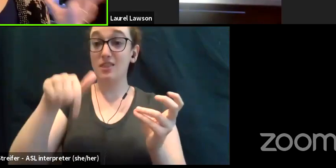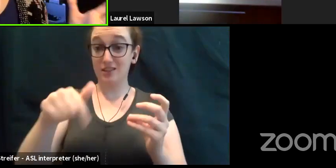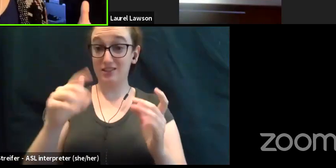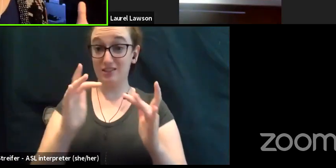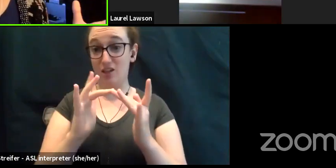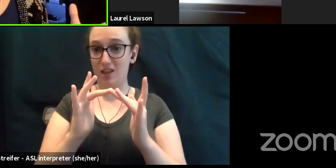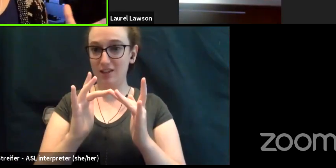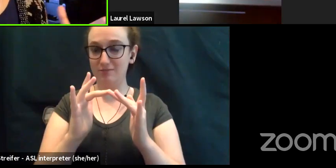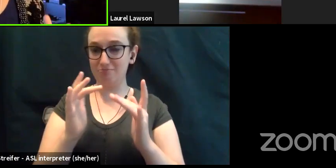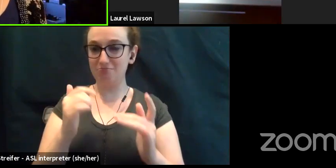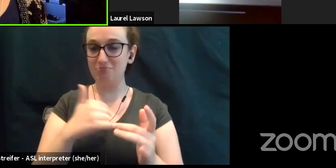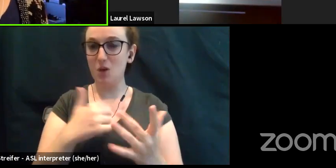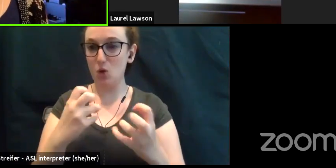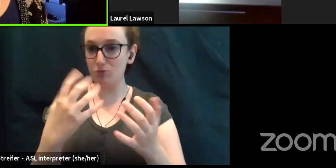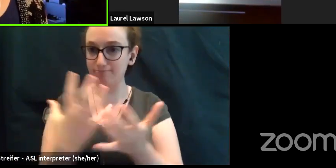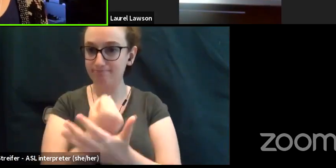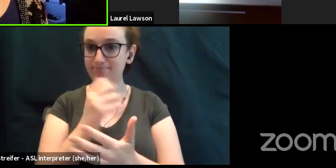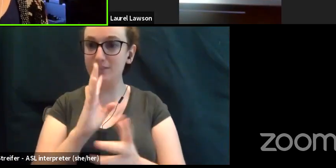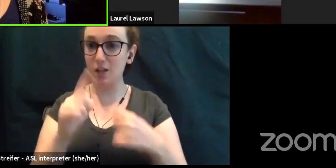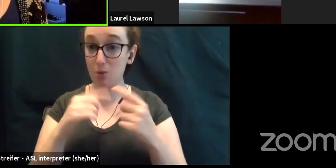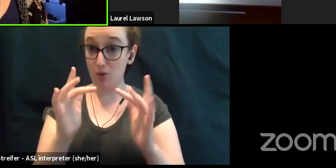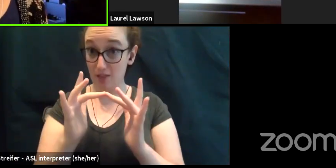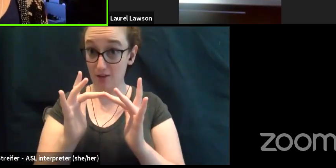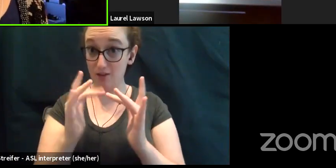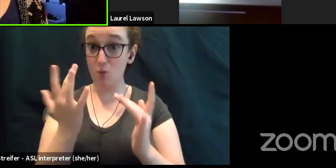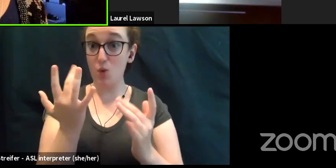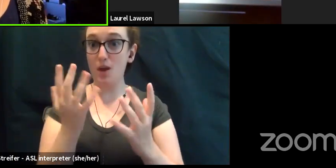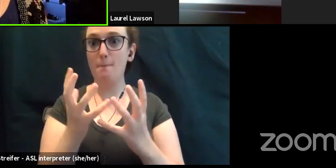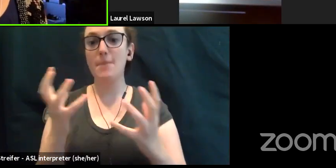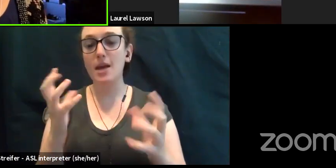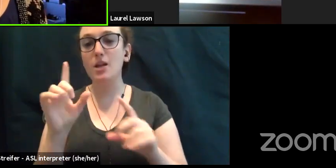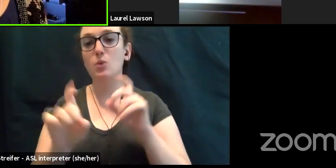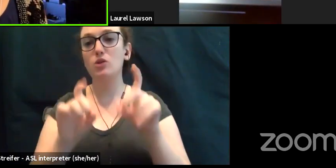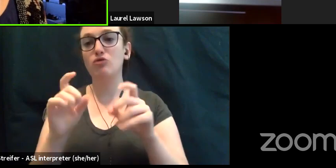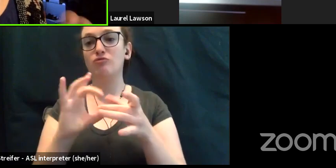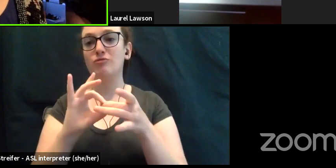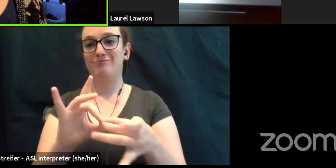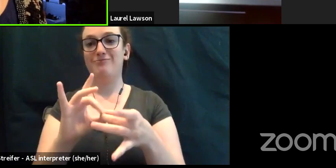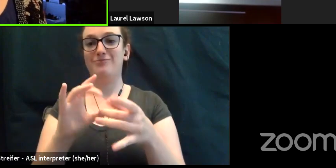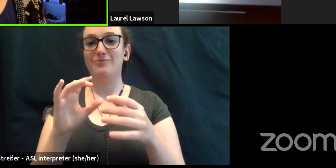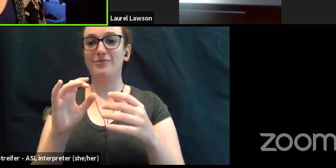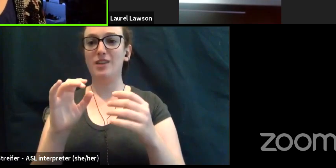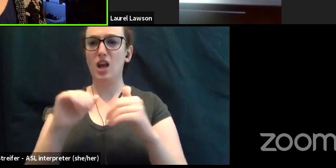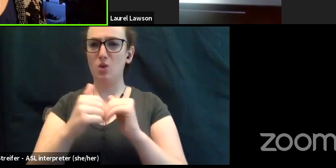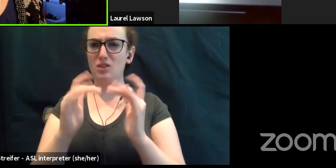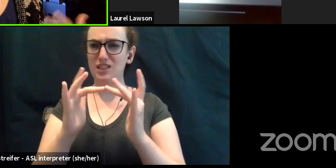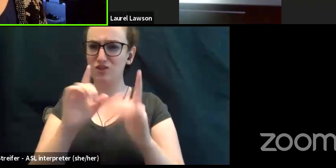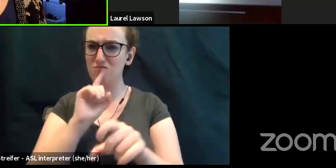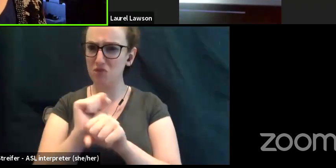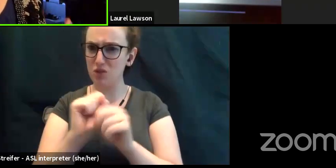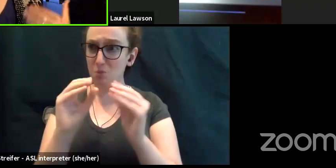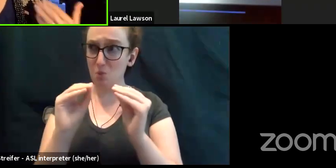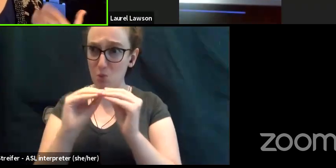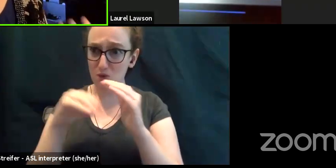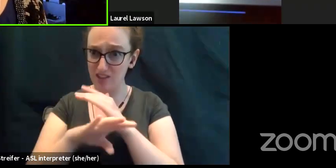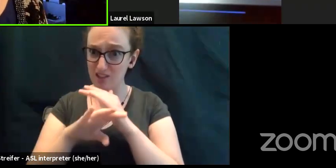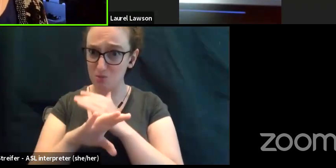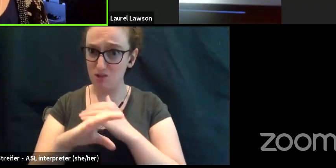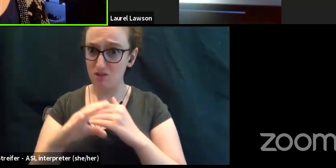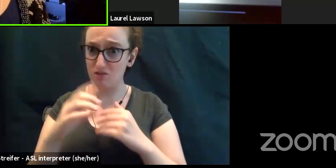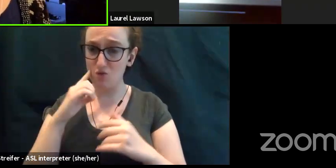could start here. And because quite a few questions remarked on how digital platforms are more accessible to disabled patrons and